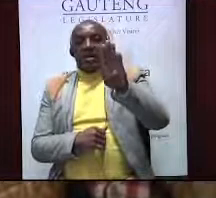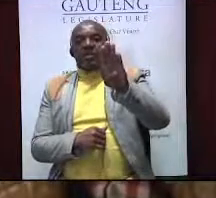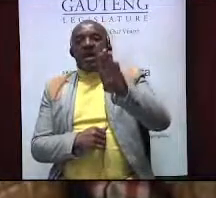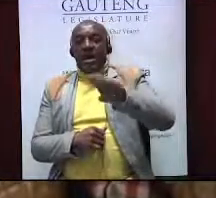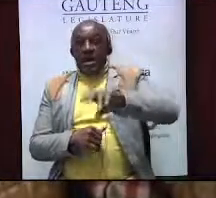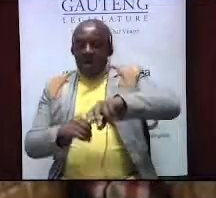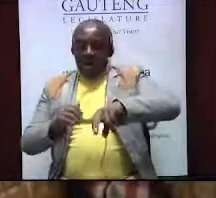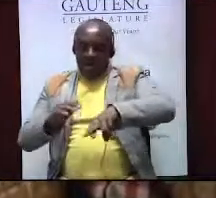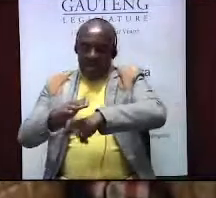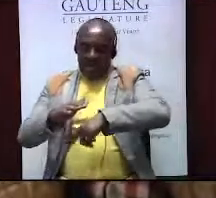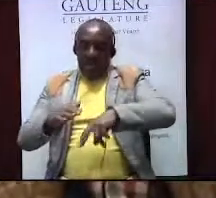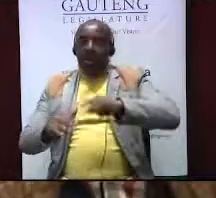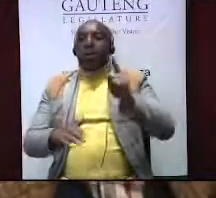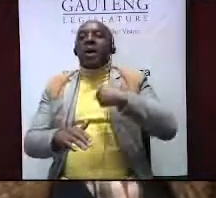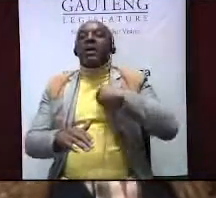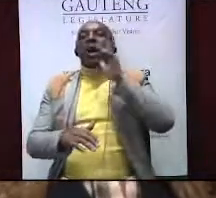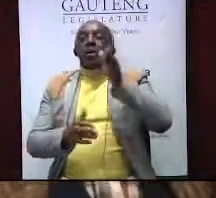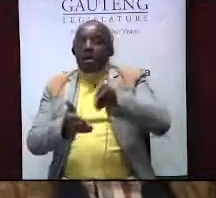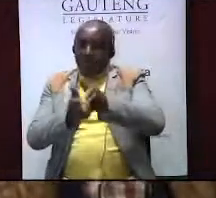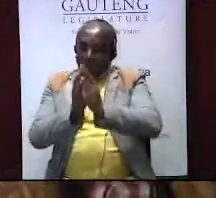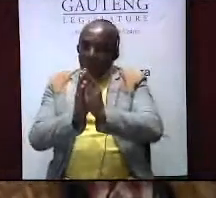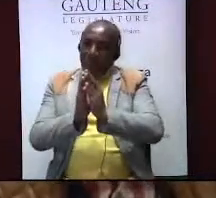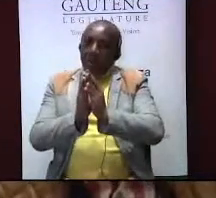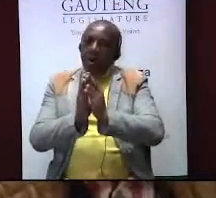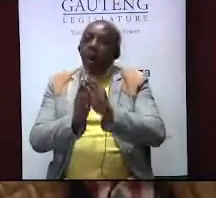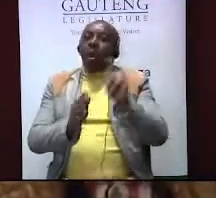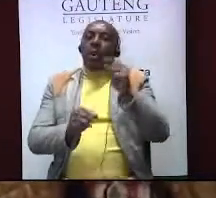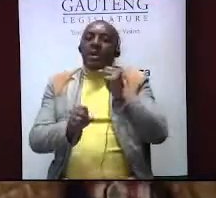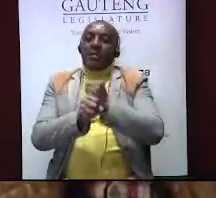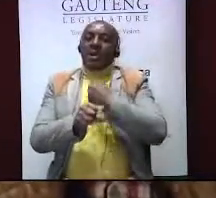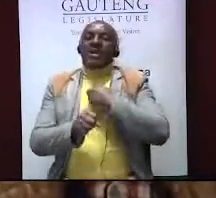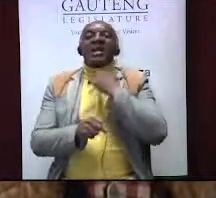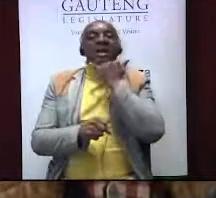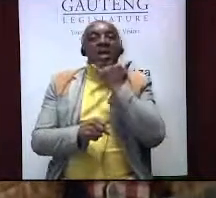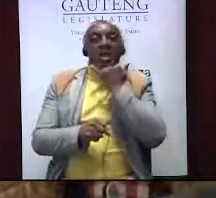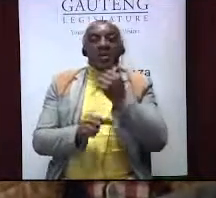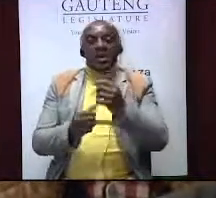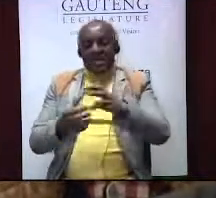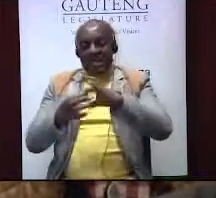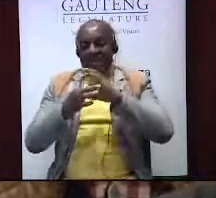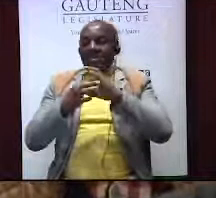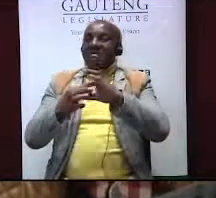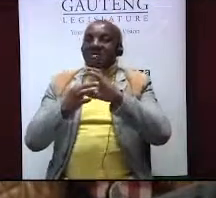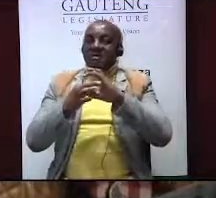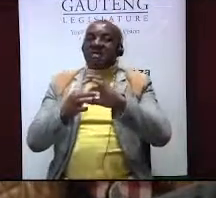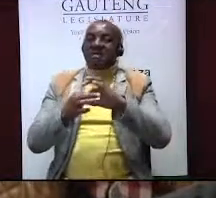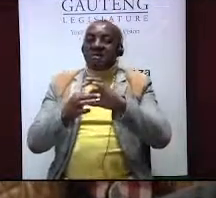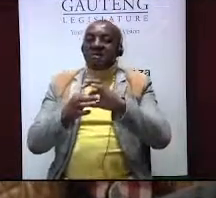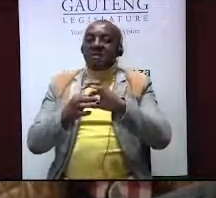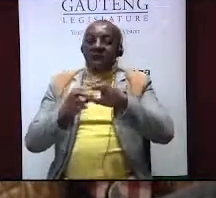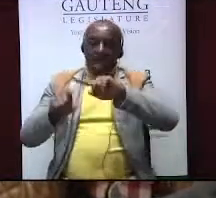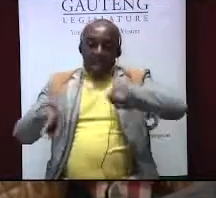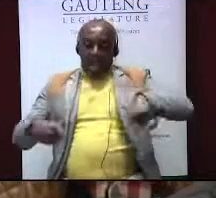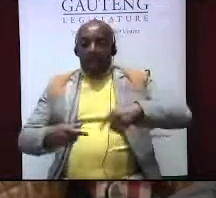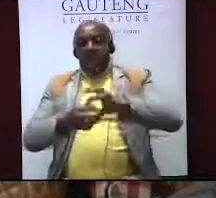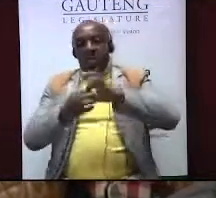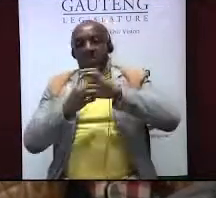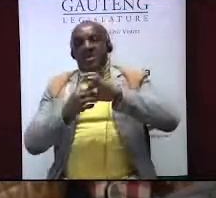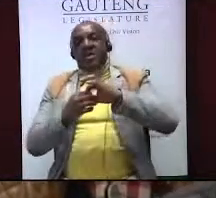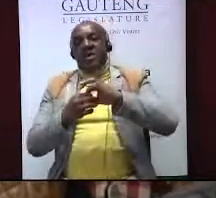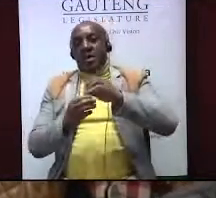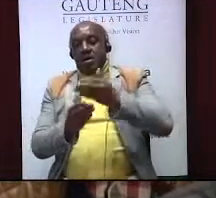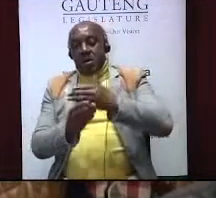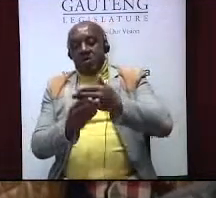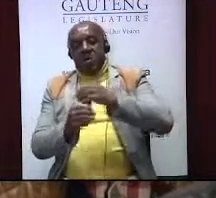ke se itumeletseng ke gore relationship ya rona le social development ke gore re facilitate